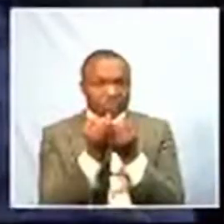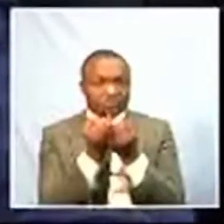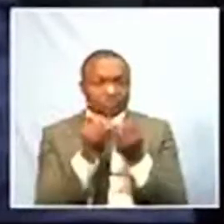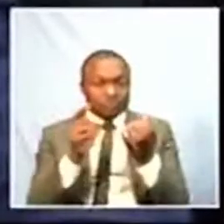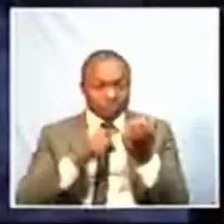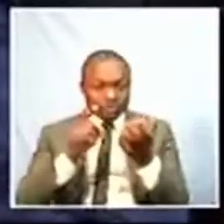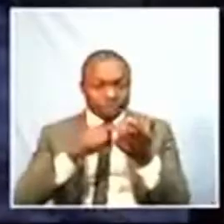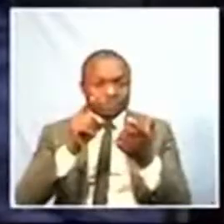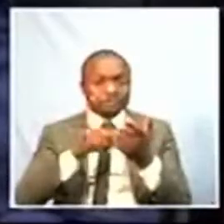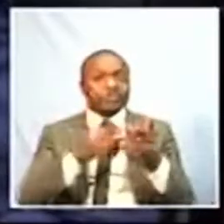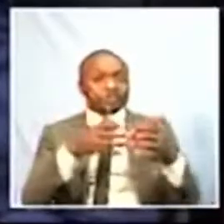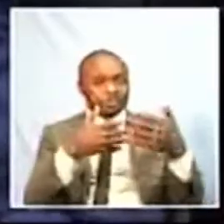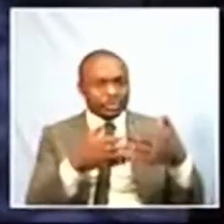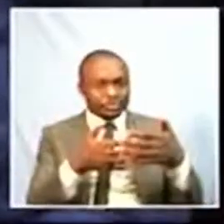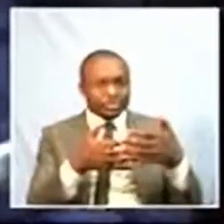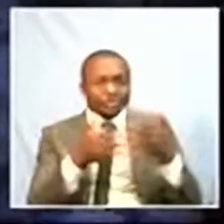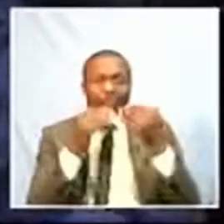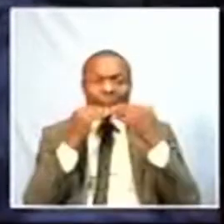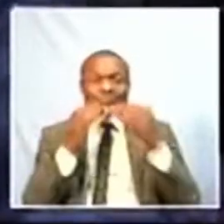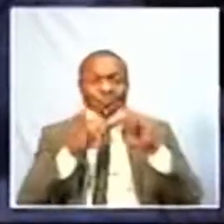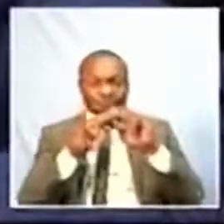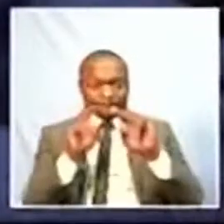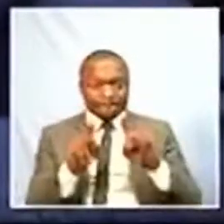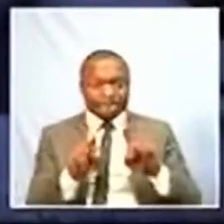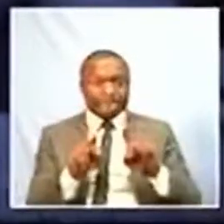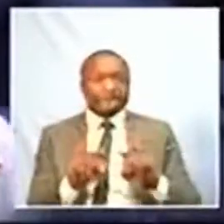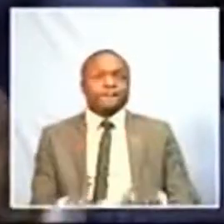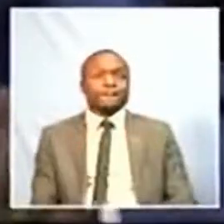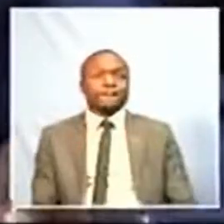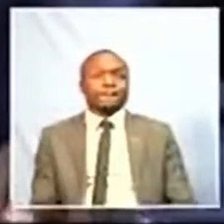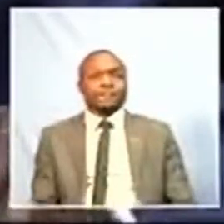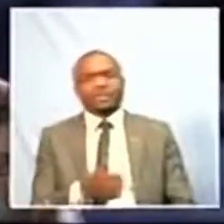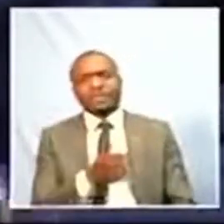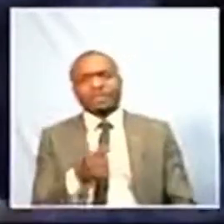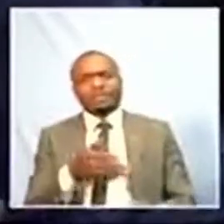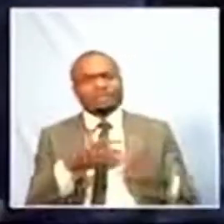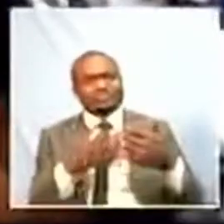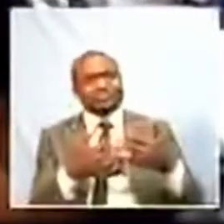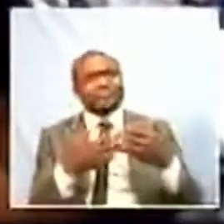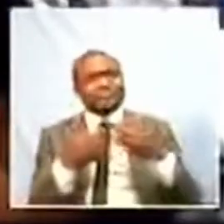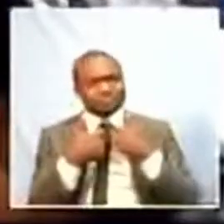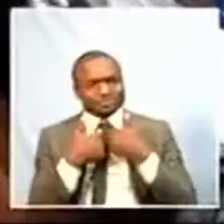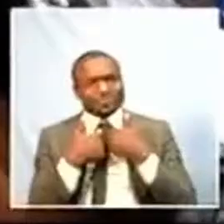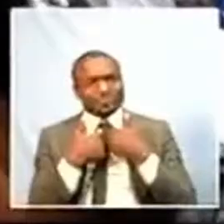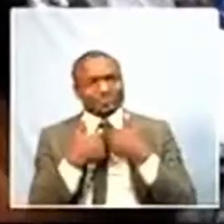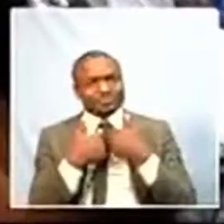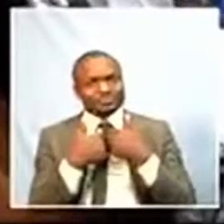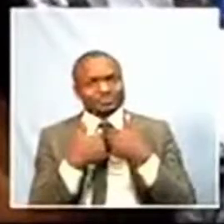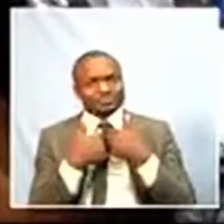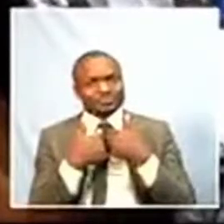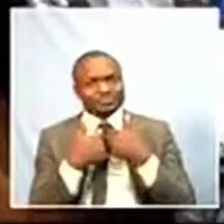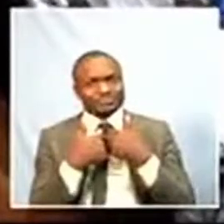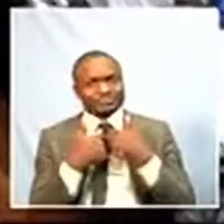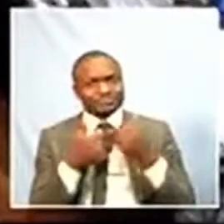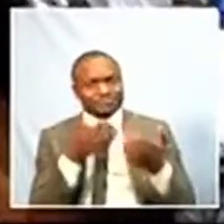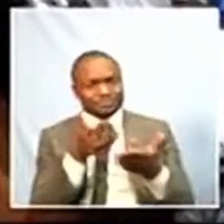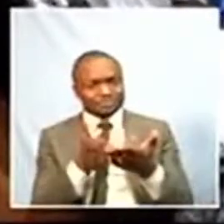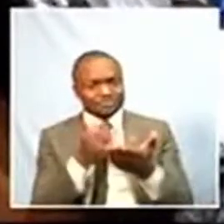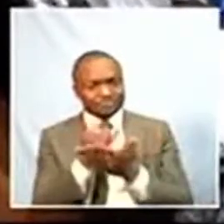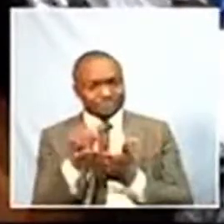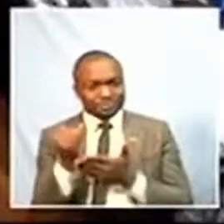Chair. Thank you. So which other document do you have in relation to this